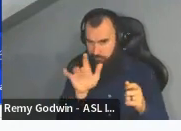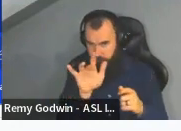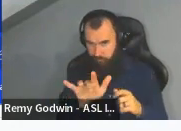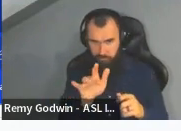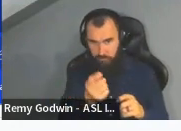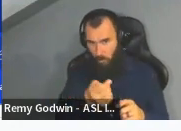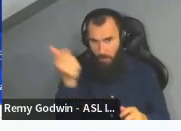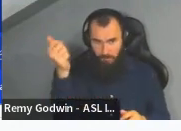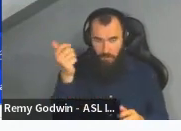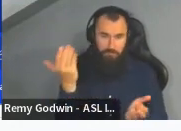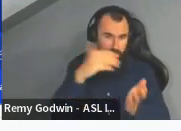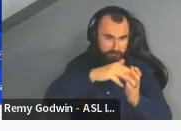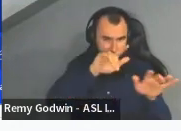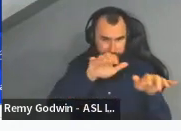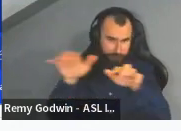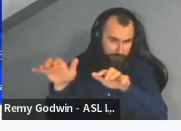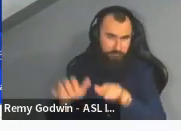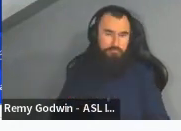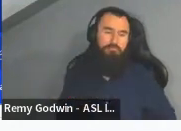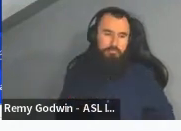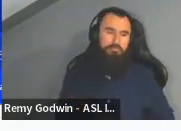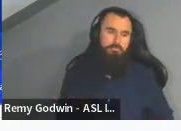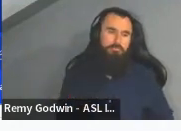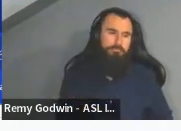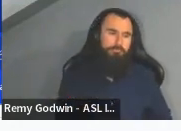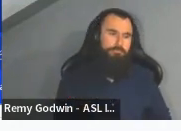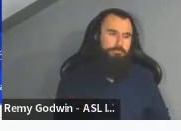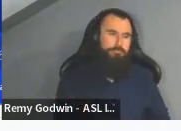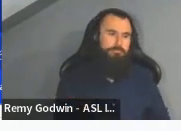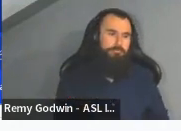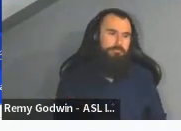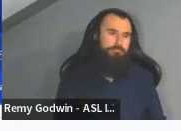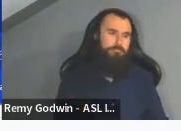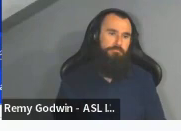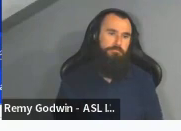and type in whatever you'd like there.